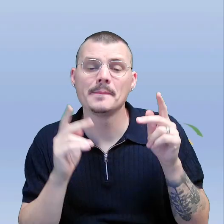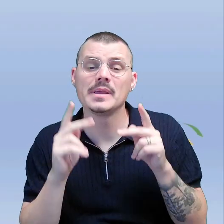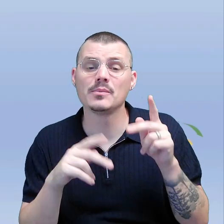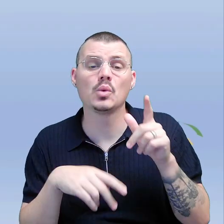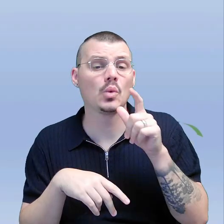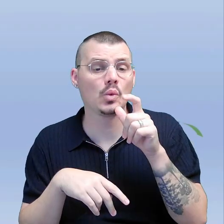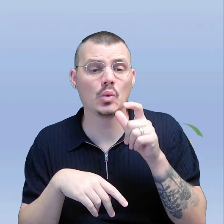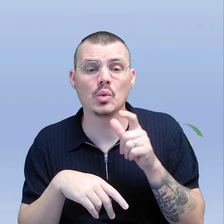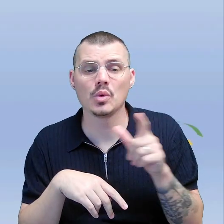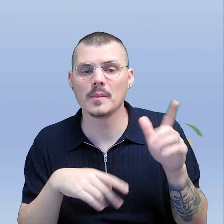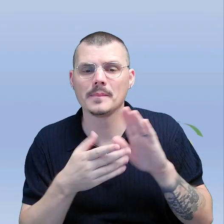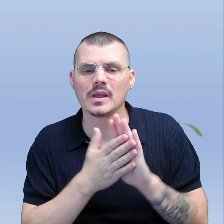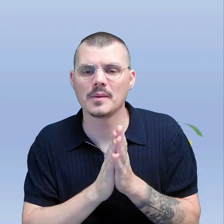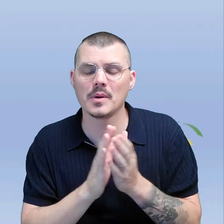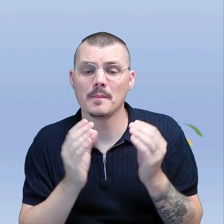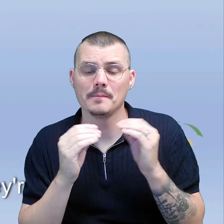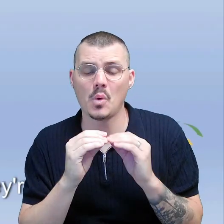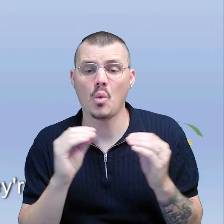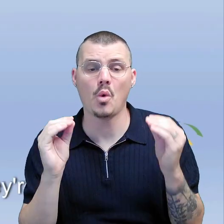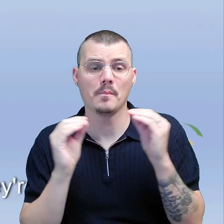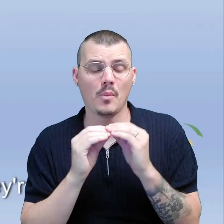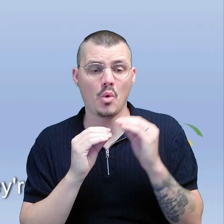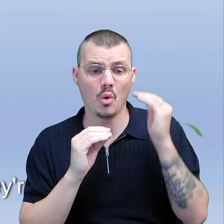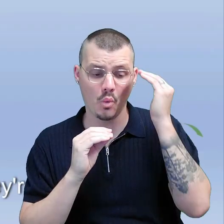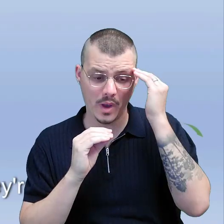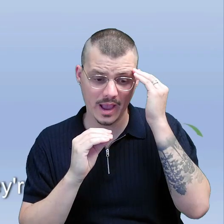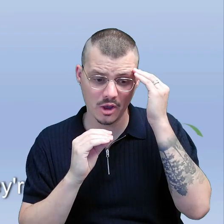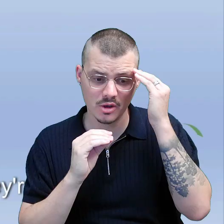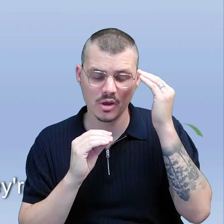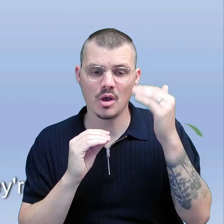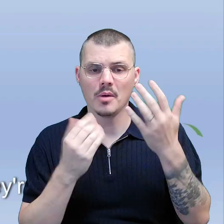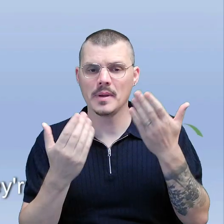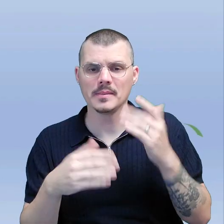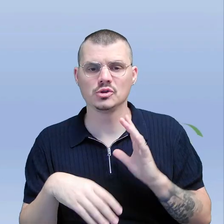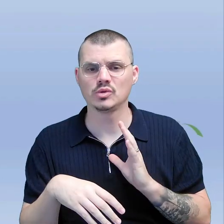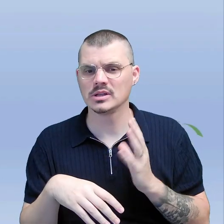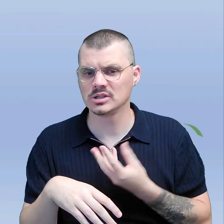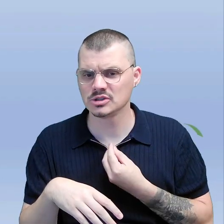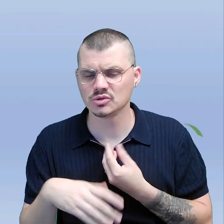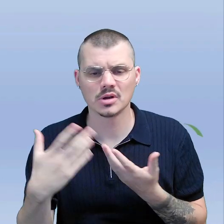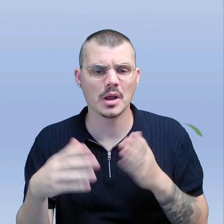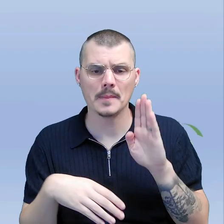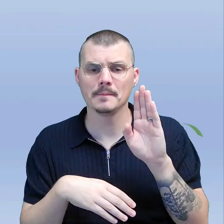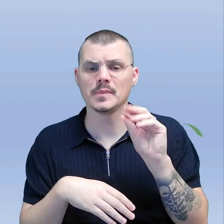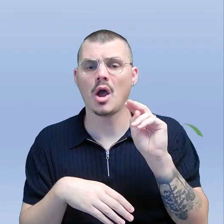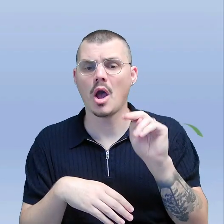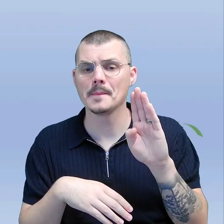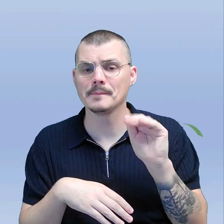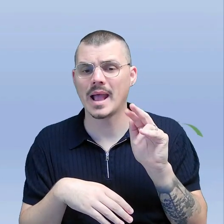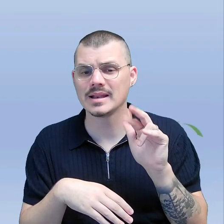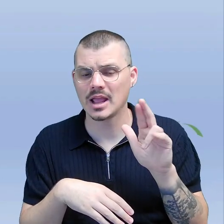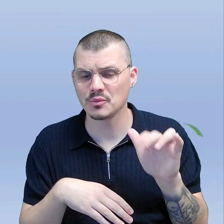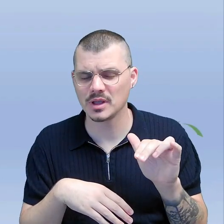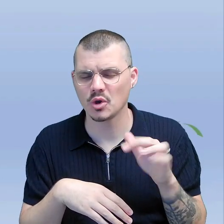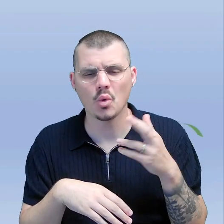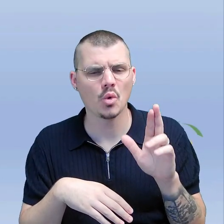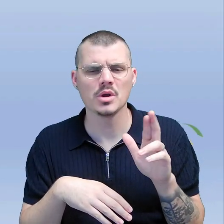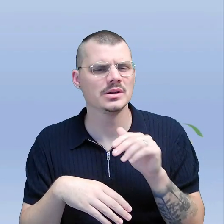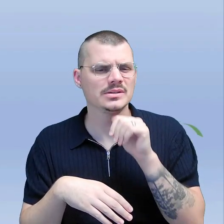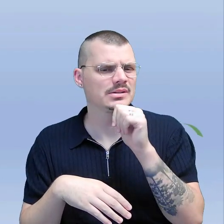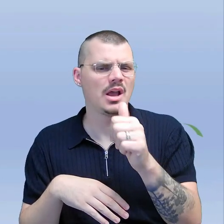this? People that are becoming more and more aware that they're transgender or non-binary or